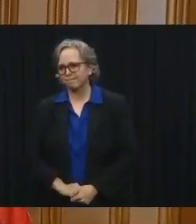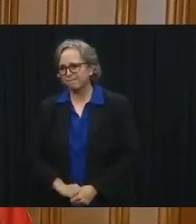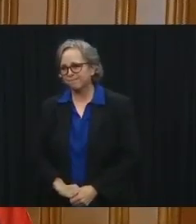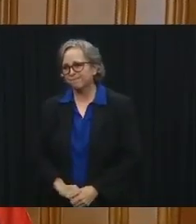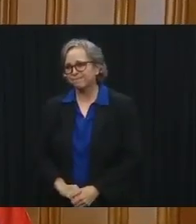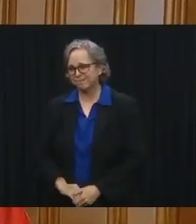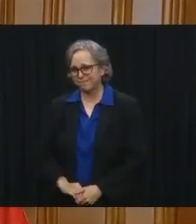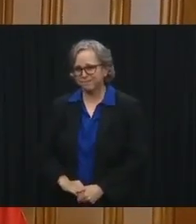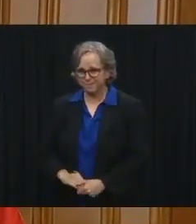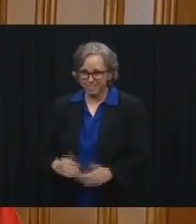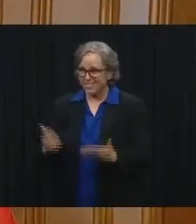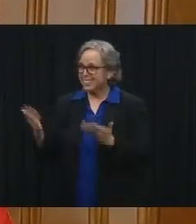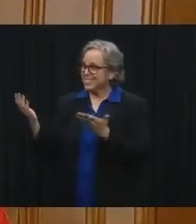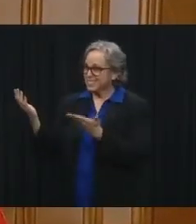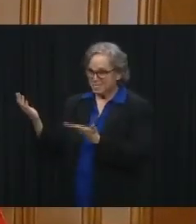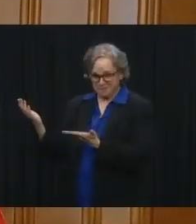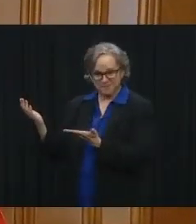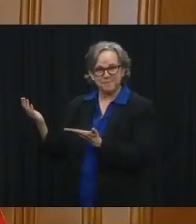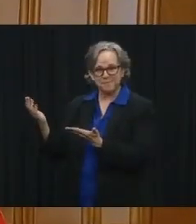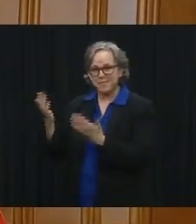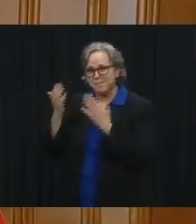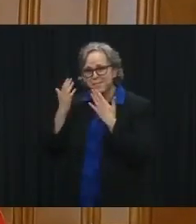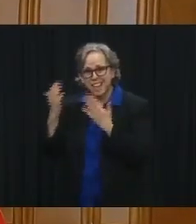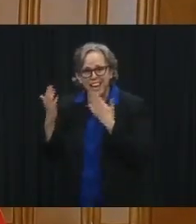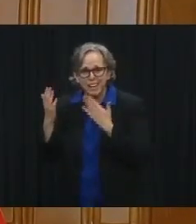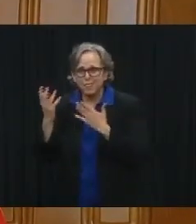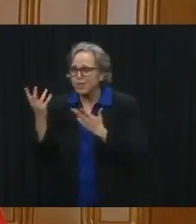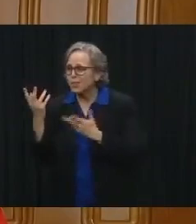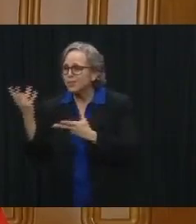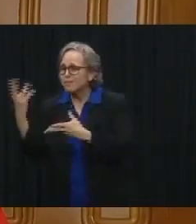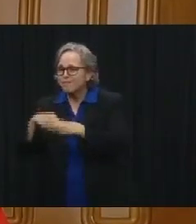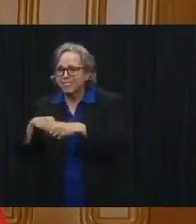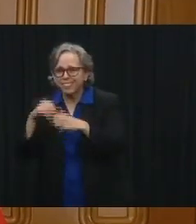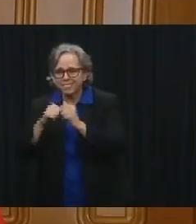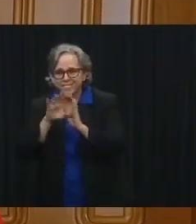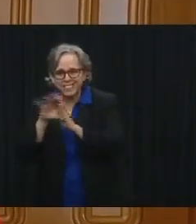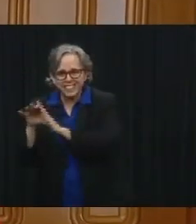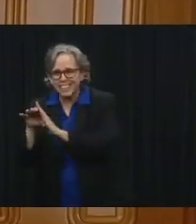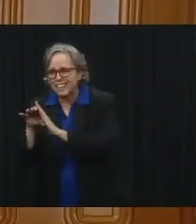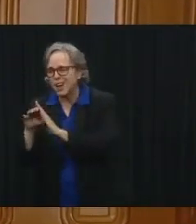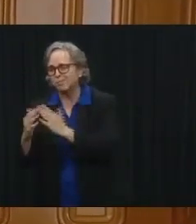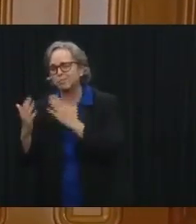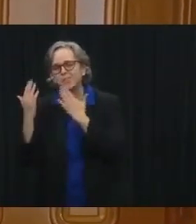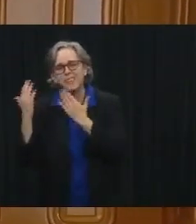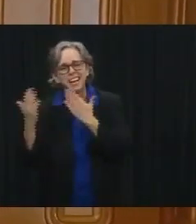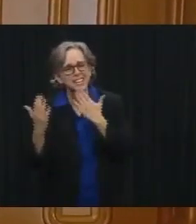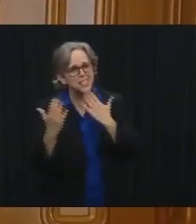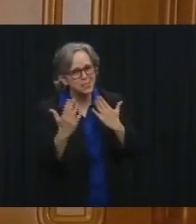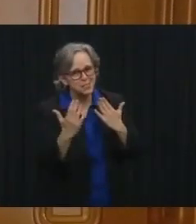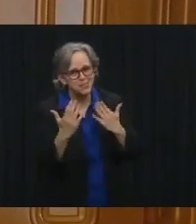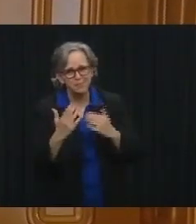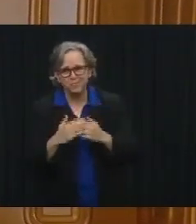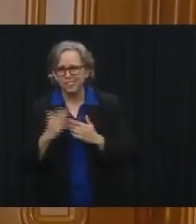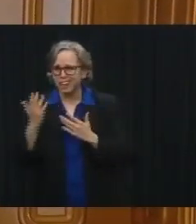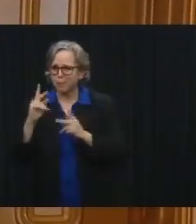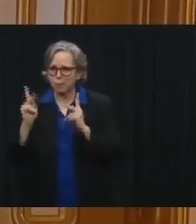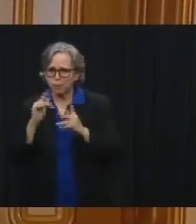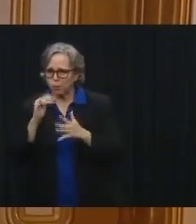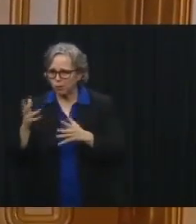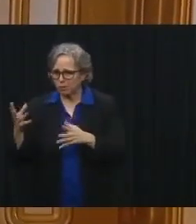I want to thank all of our participants today and all the people who are out there creating their own